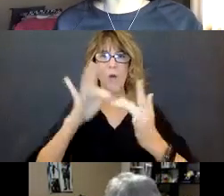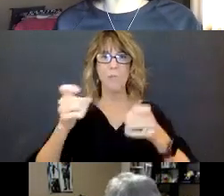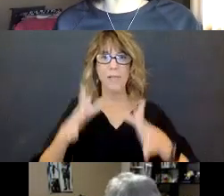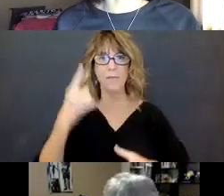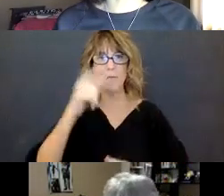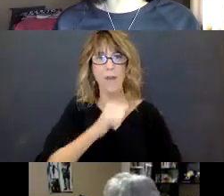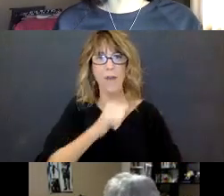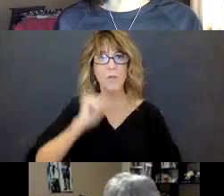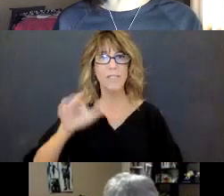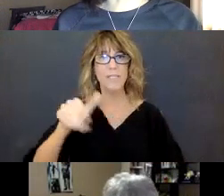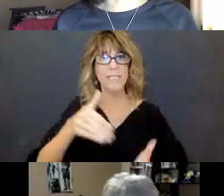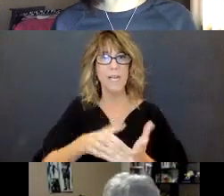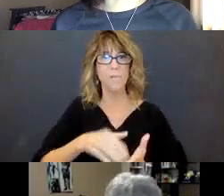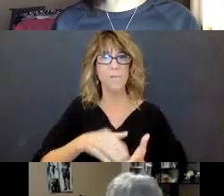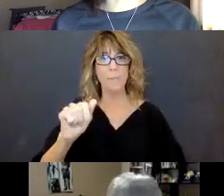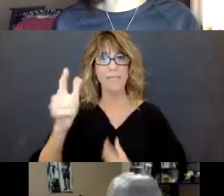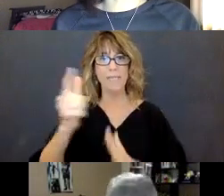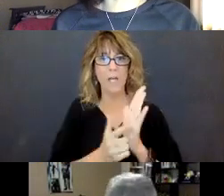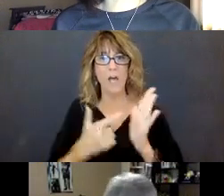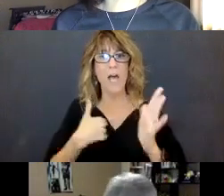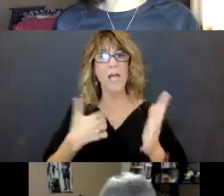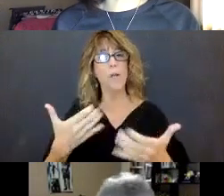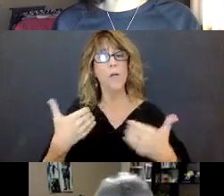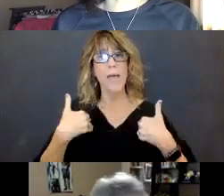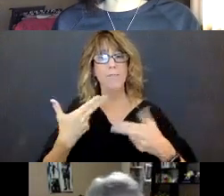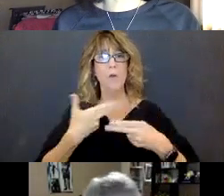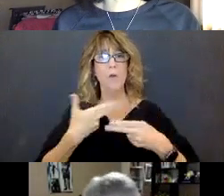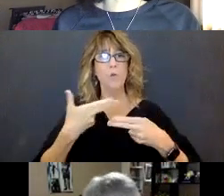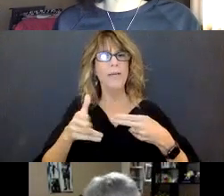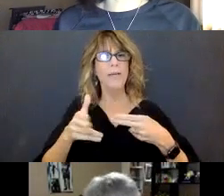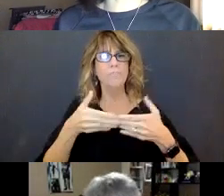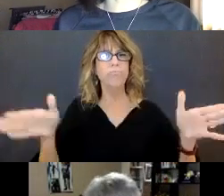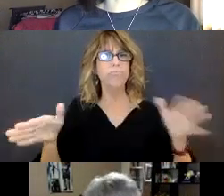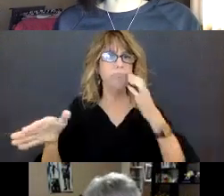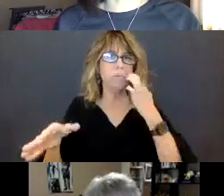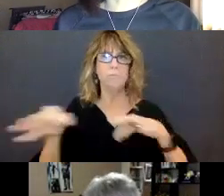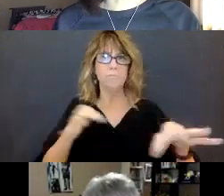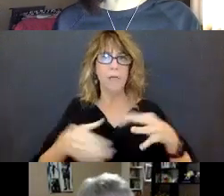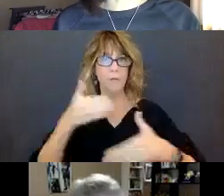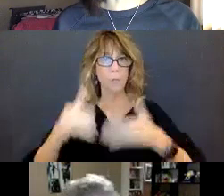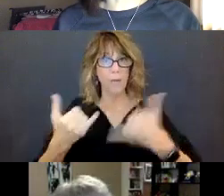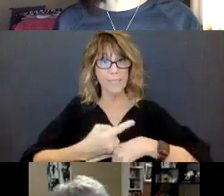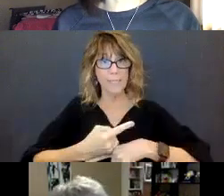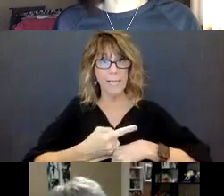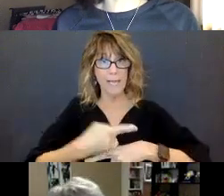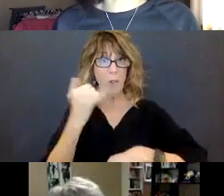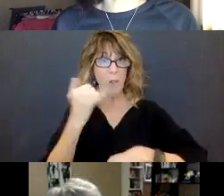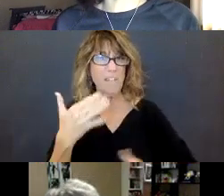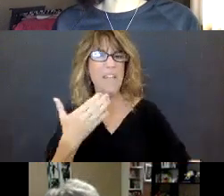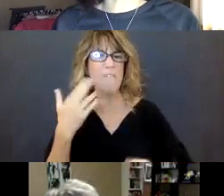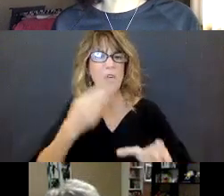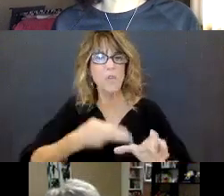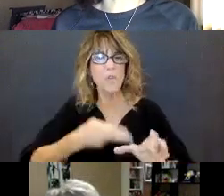for Disability Law. I just wanted to give a quick overview of the process today. Thank you for joining us for our